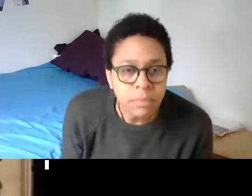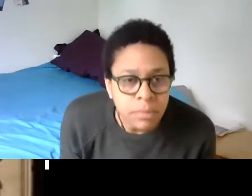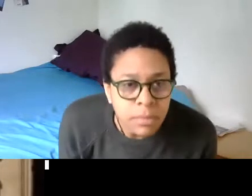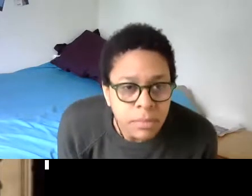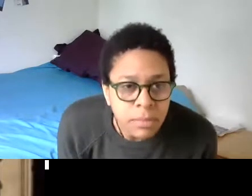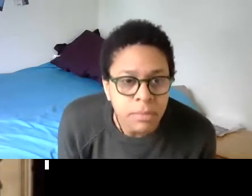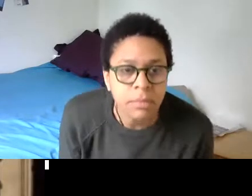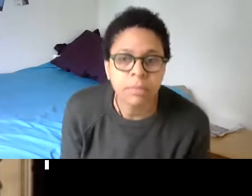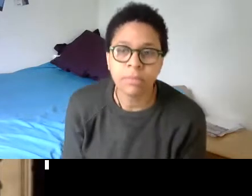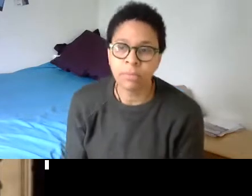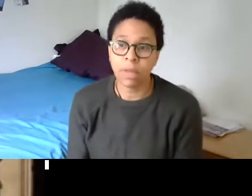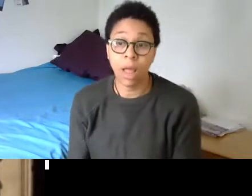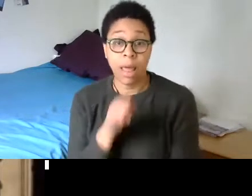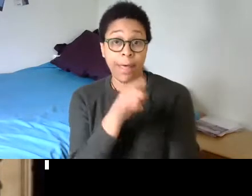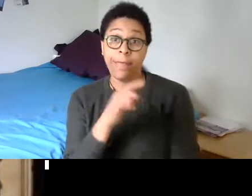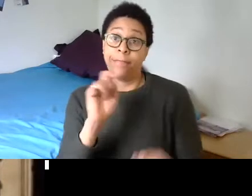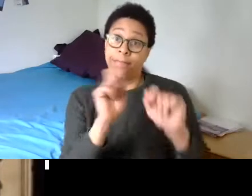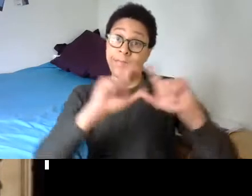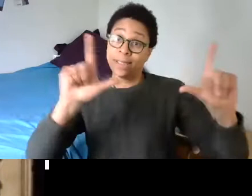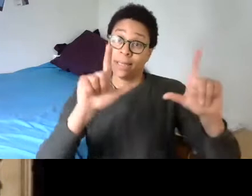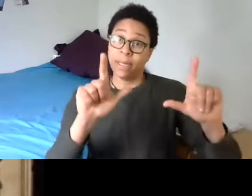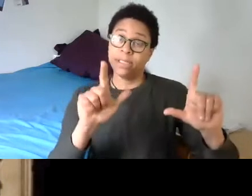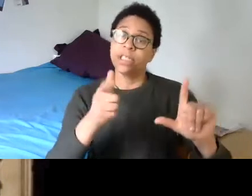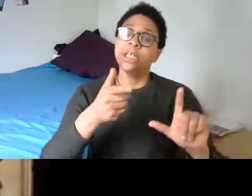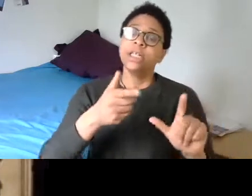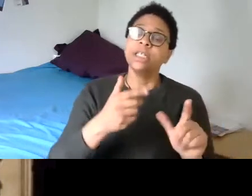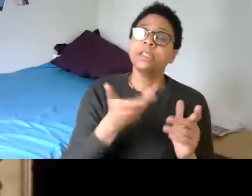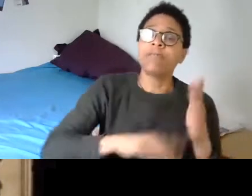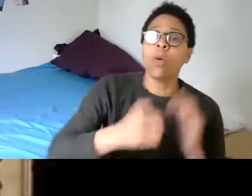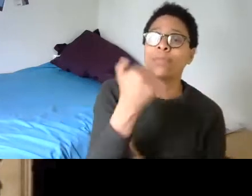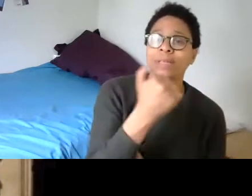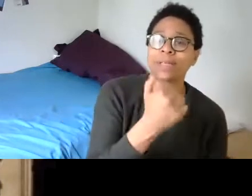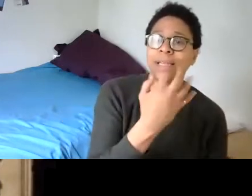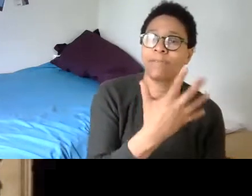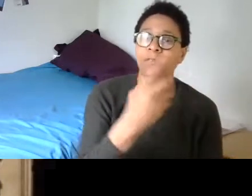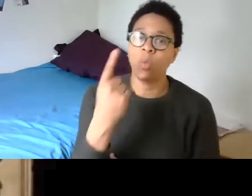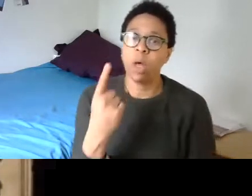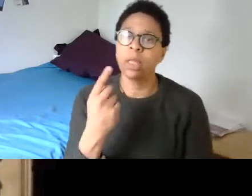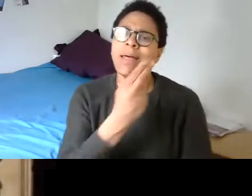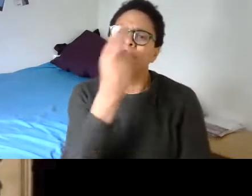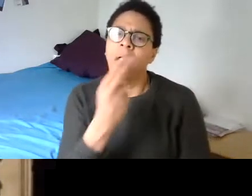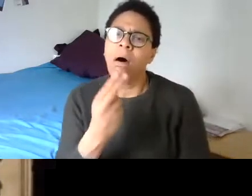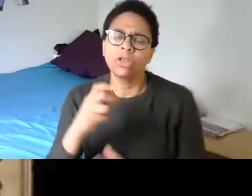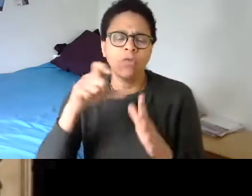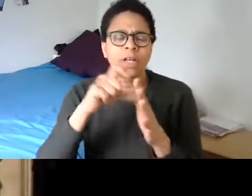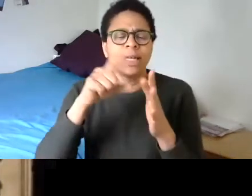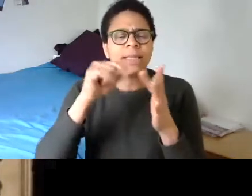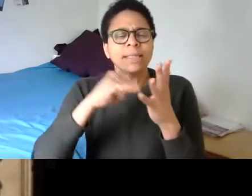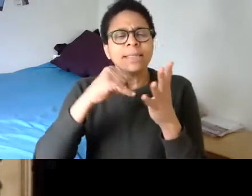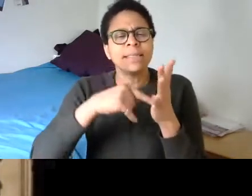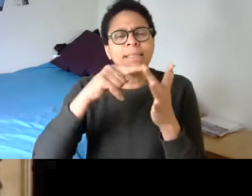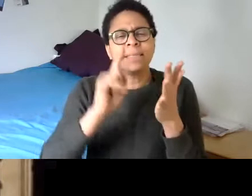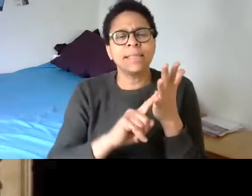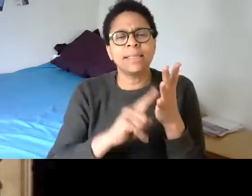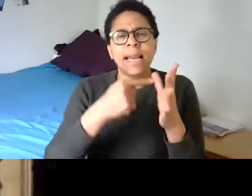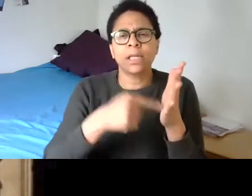The image I have on the screen right now is a page from the 1651 printed edition of The Art of Distillation. What is unusual is in the way